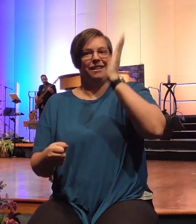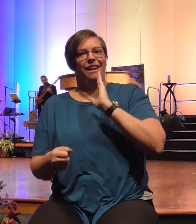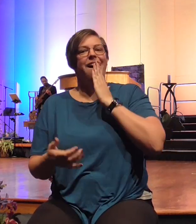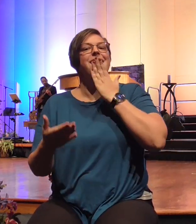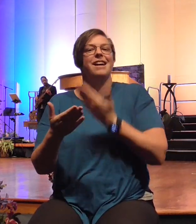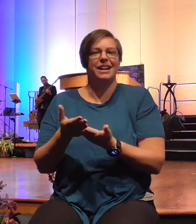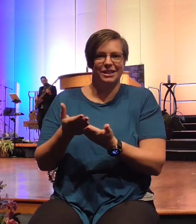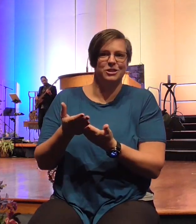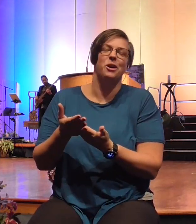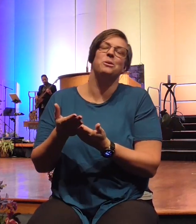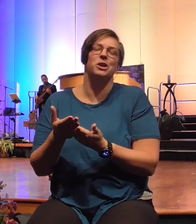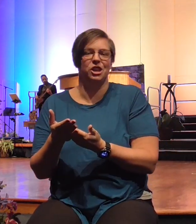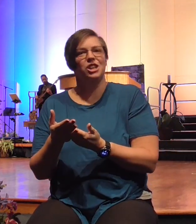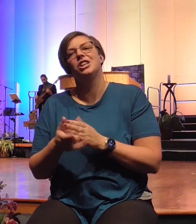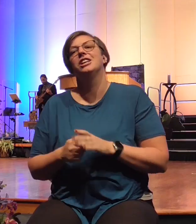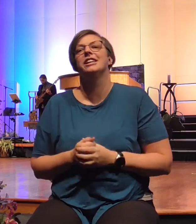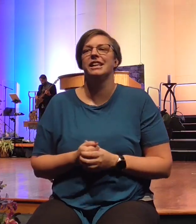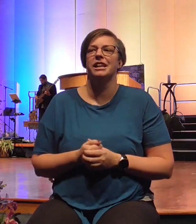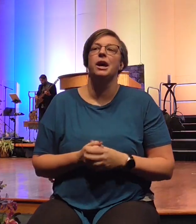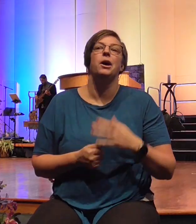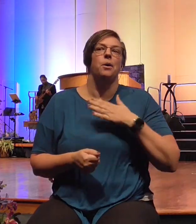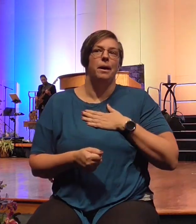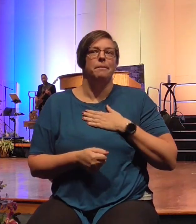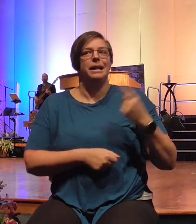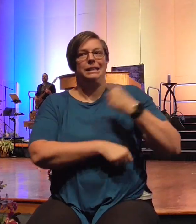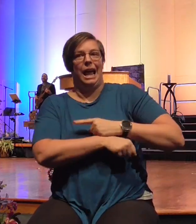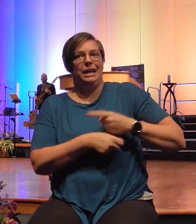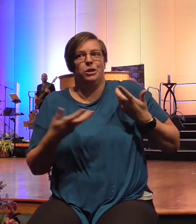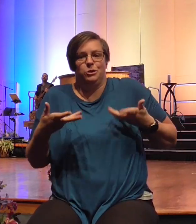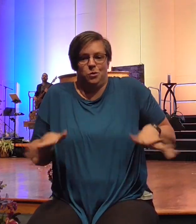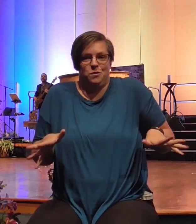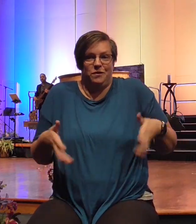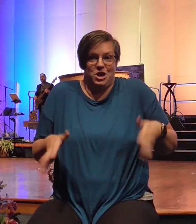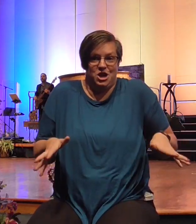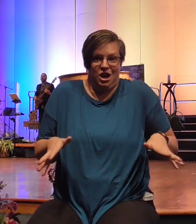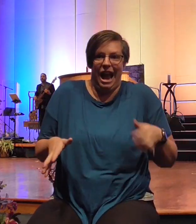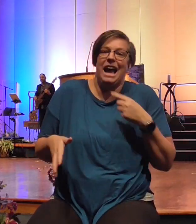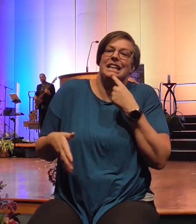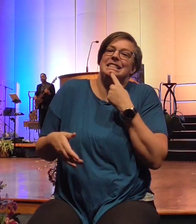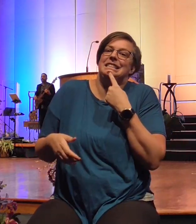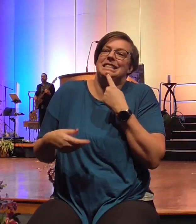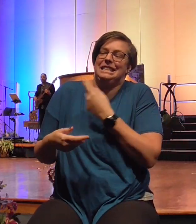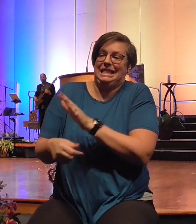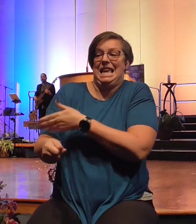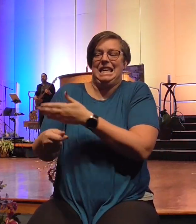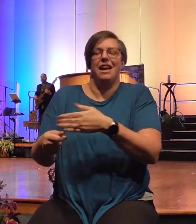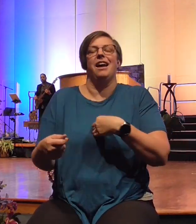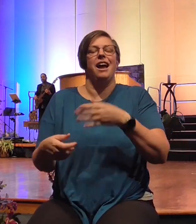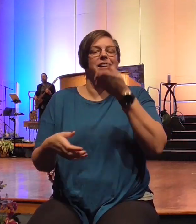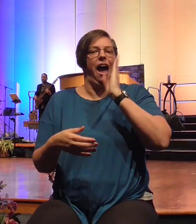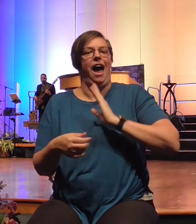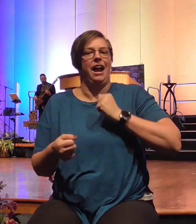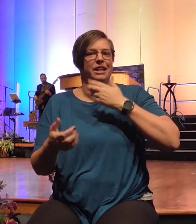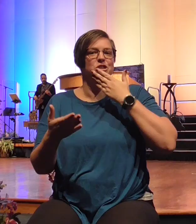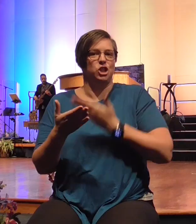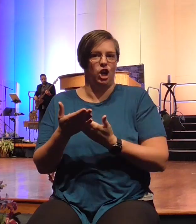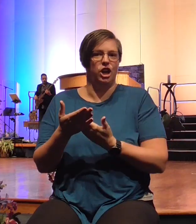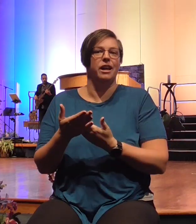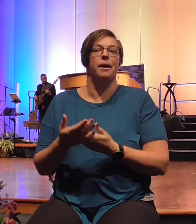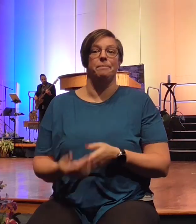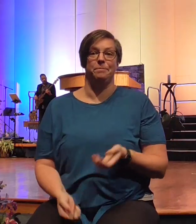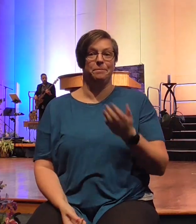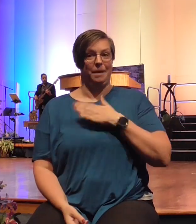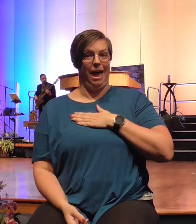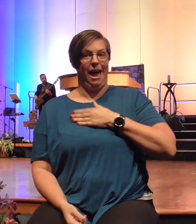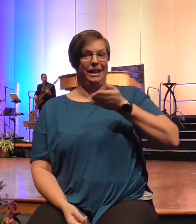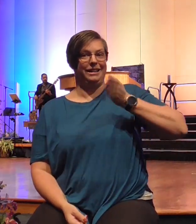sing, God is so good. When my day is over, I sing, God is so good.